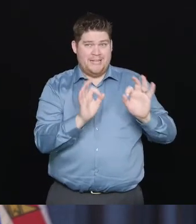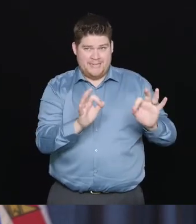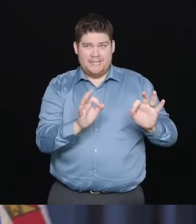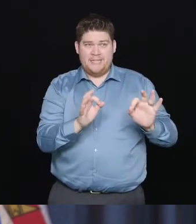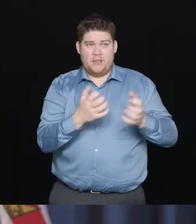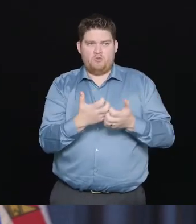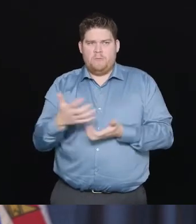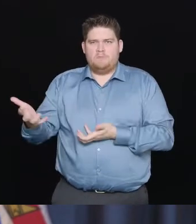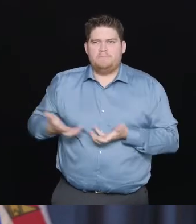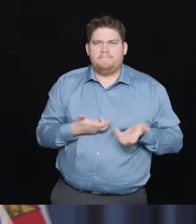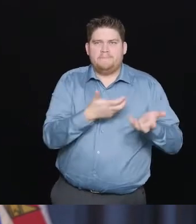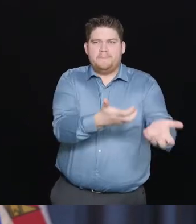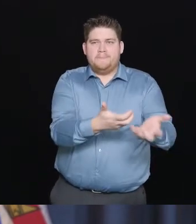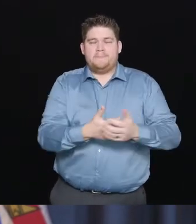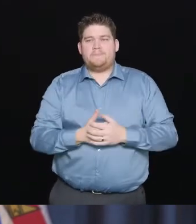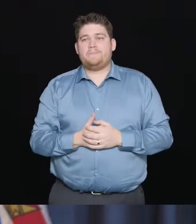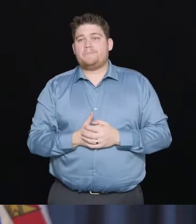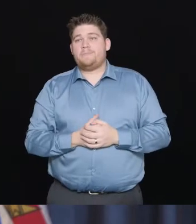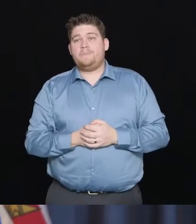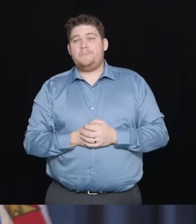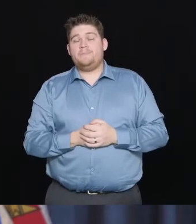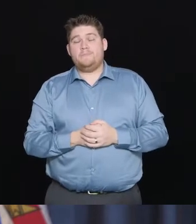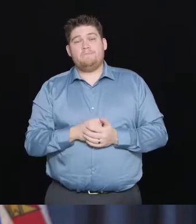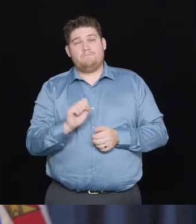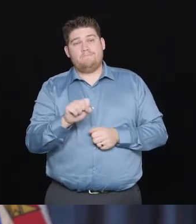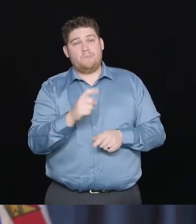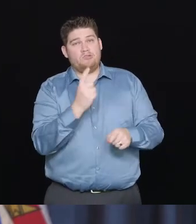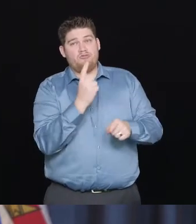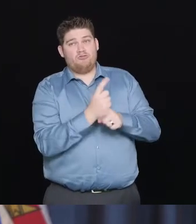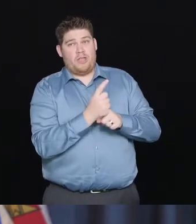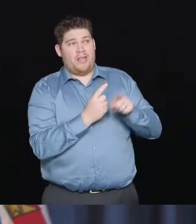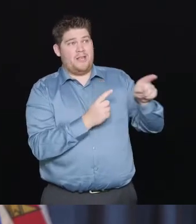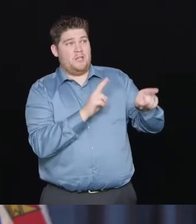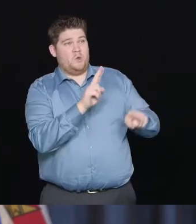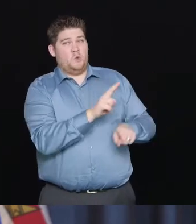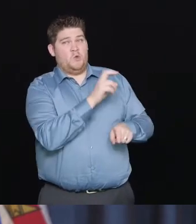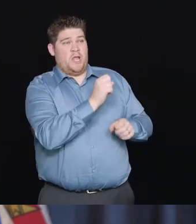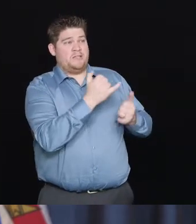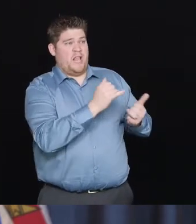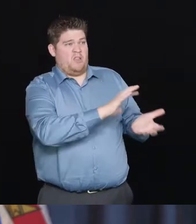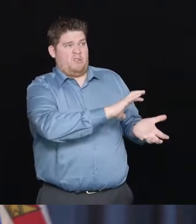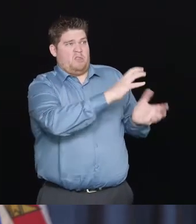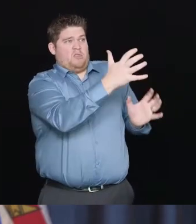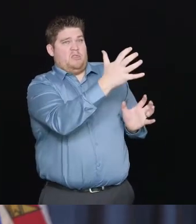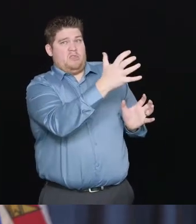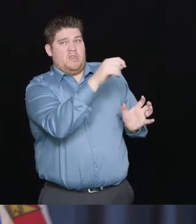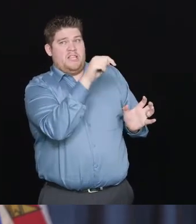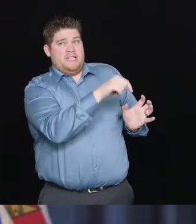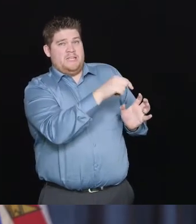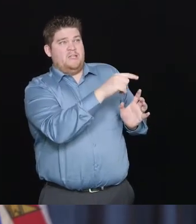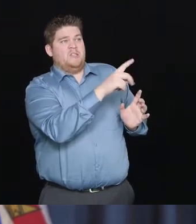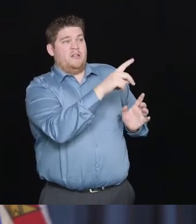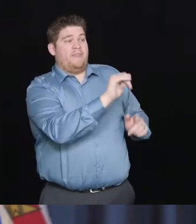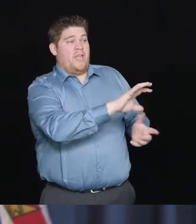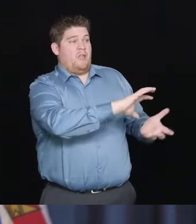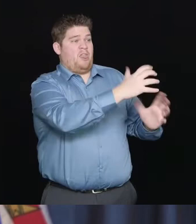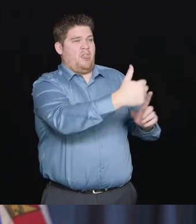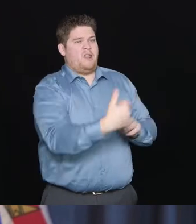States is significant, and the disruption in other parts of the world is significant as well. And